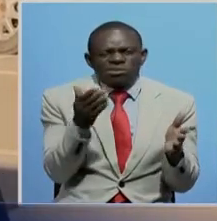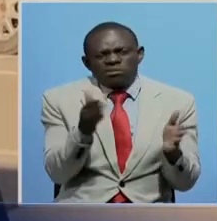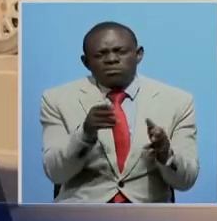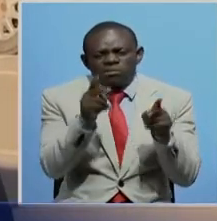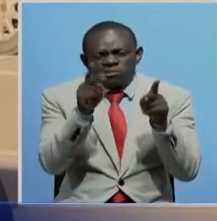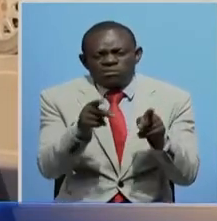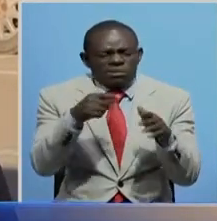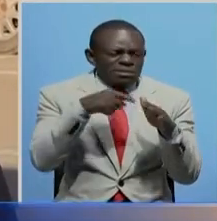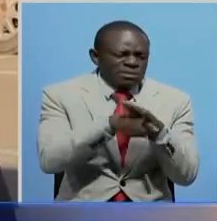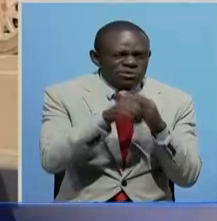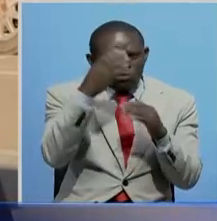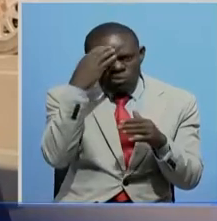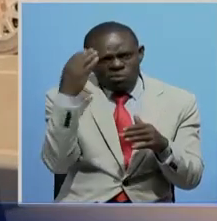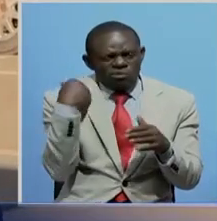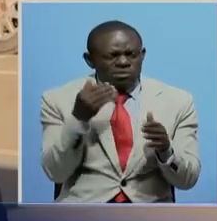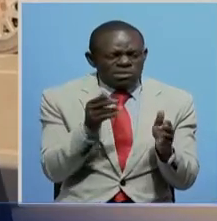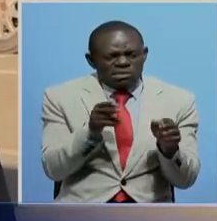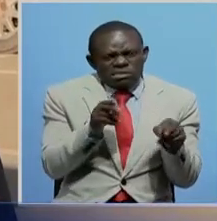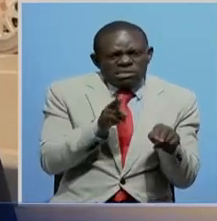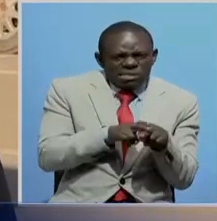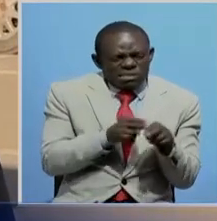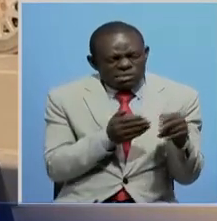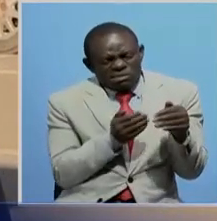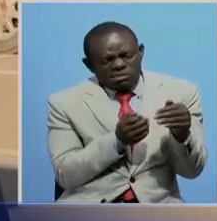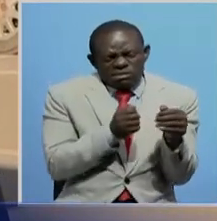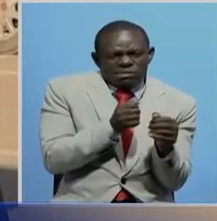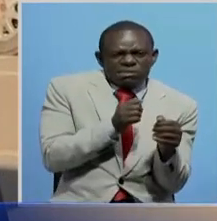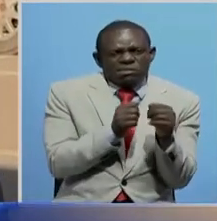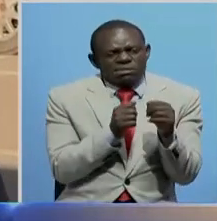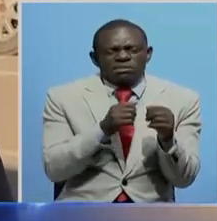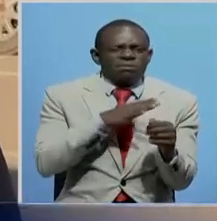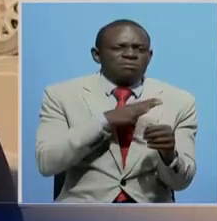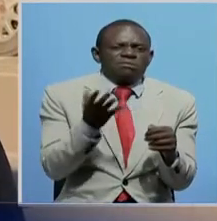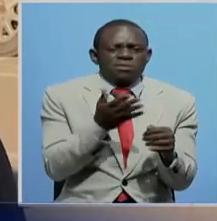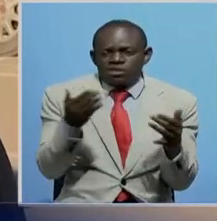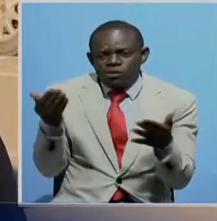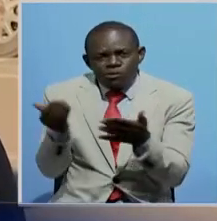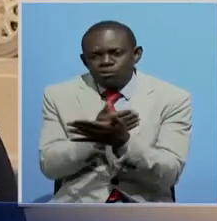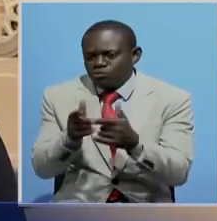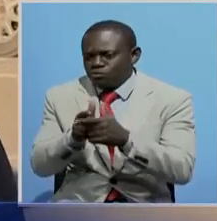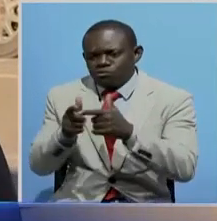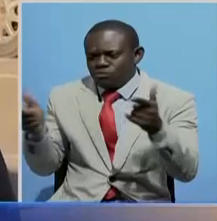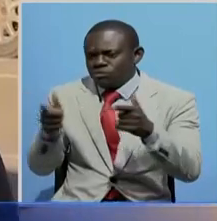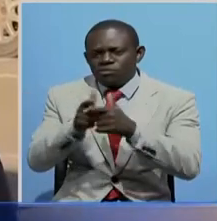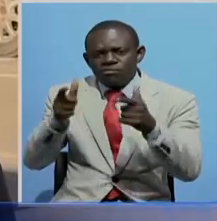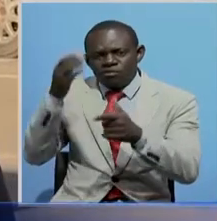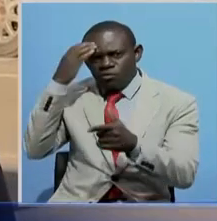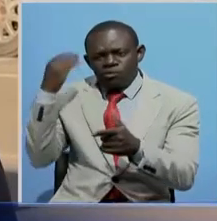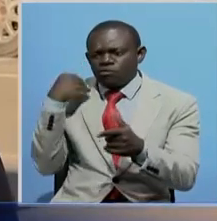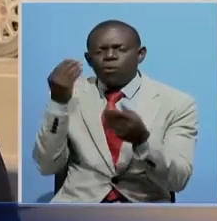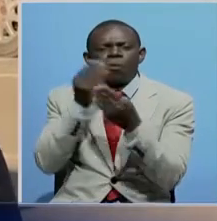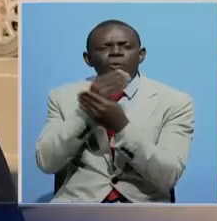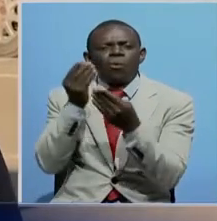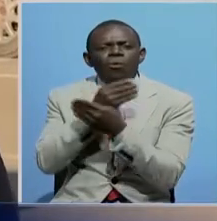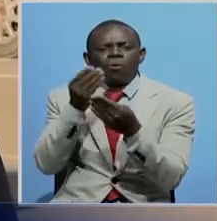to walk into the office, they have to squeeze through, and there was nowhere for the clients to sit. So there's been a very big difference because